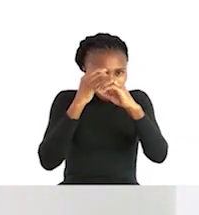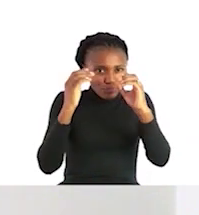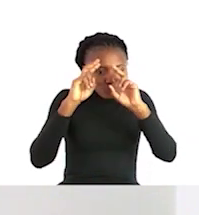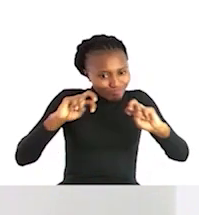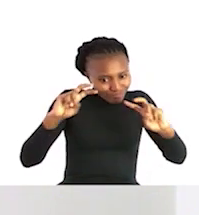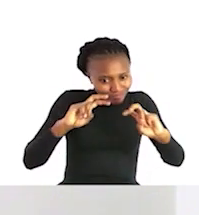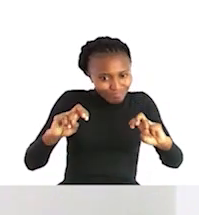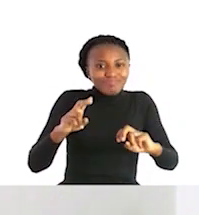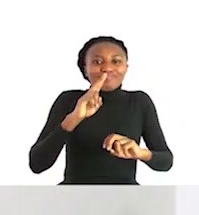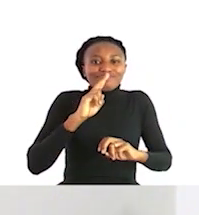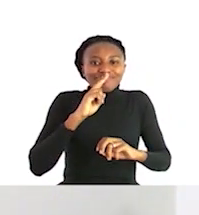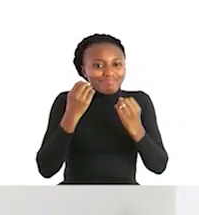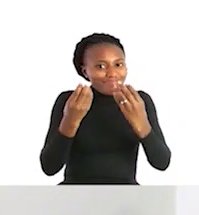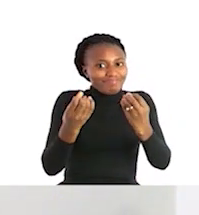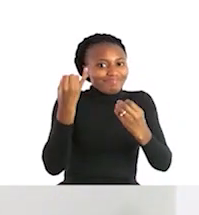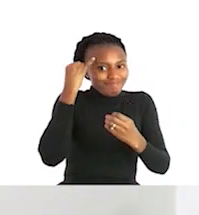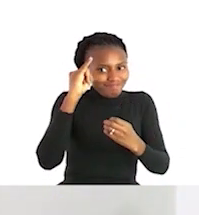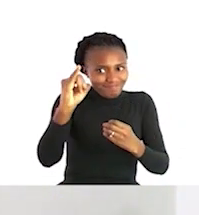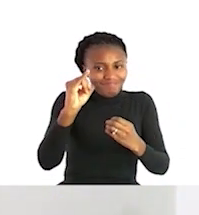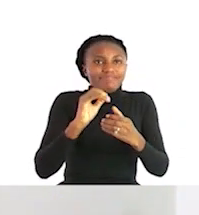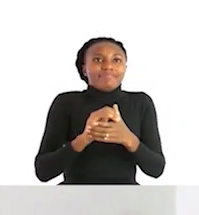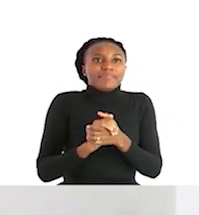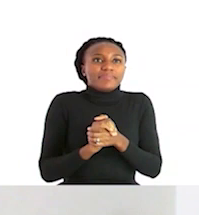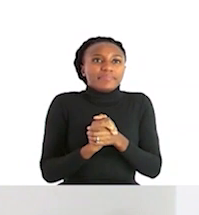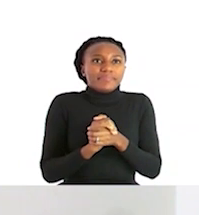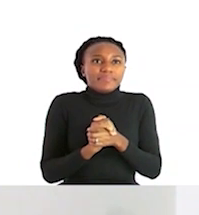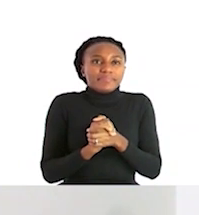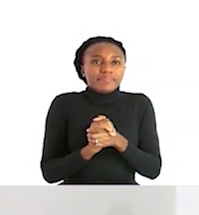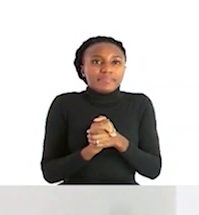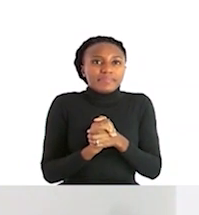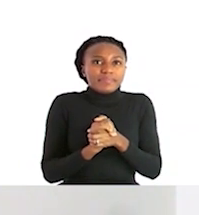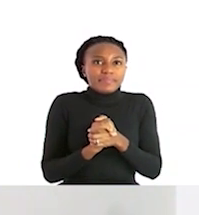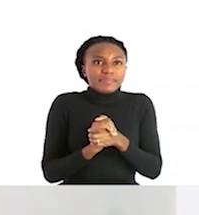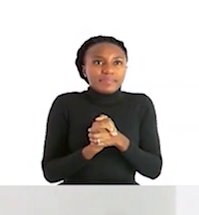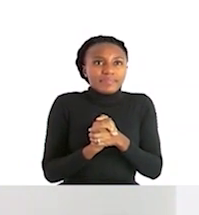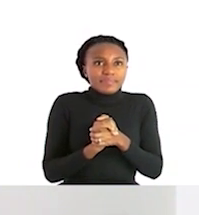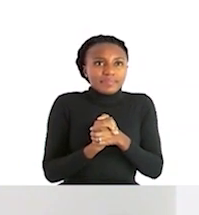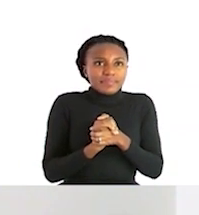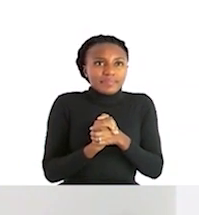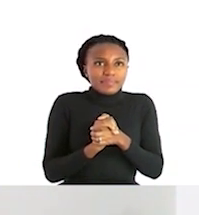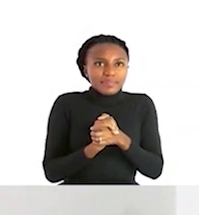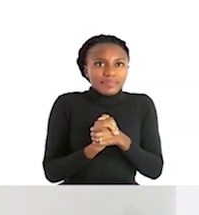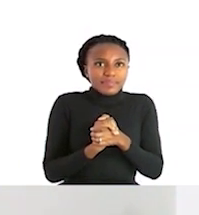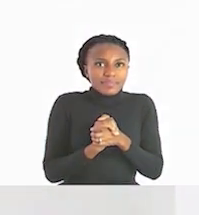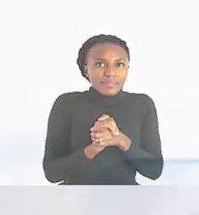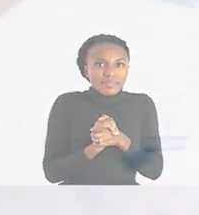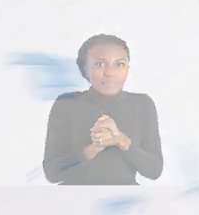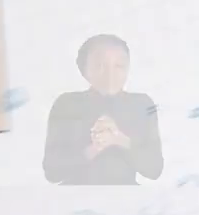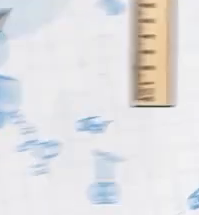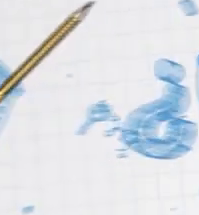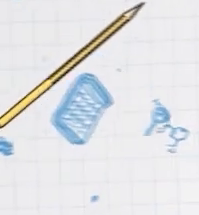ask our parents at home to give us more in details or search for us on the internet.